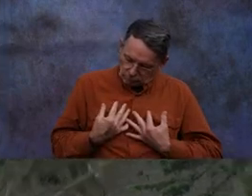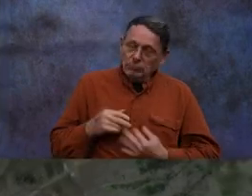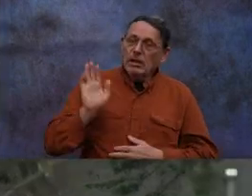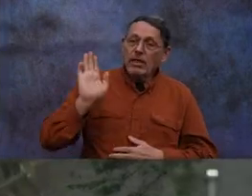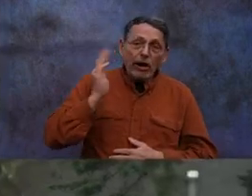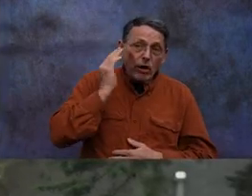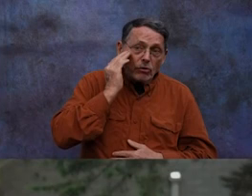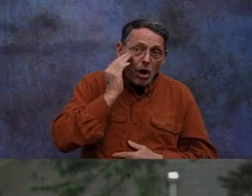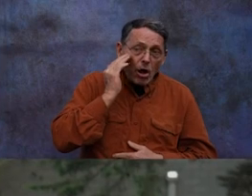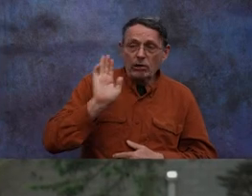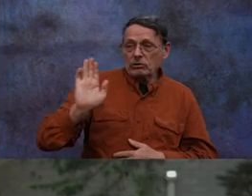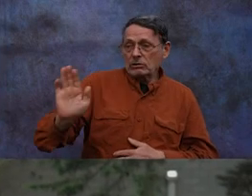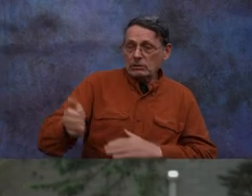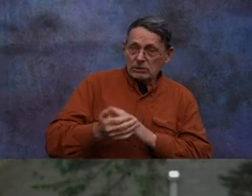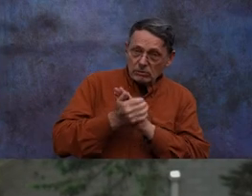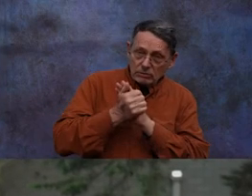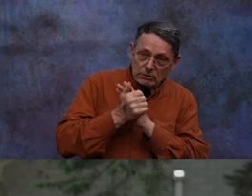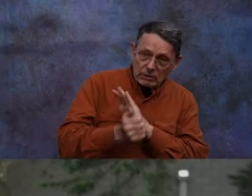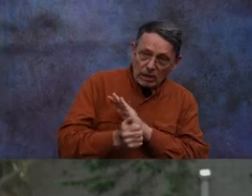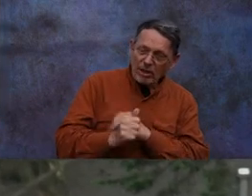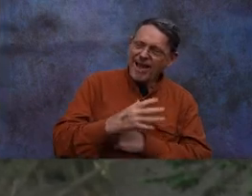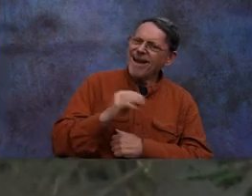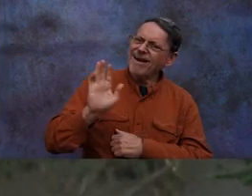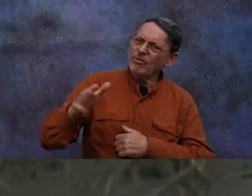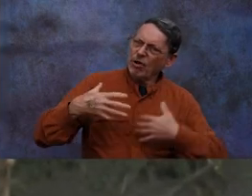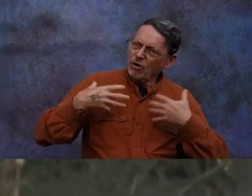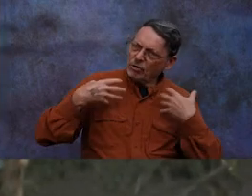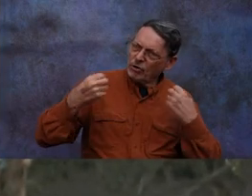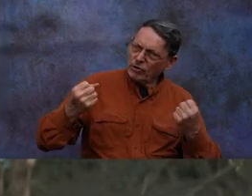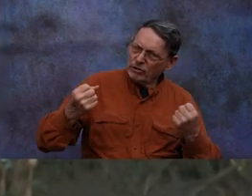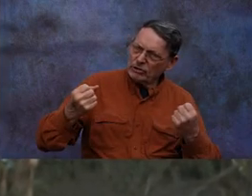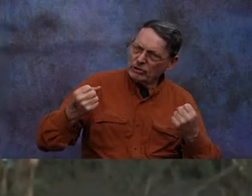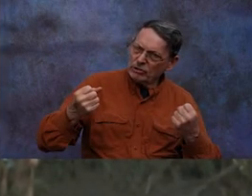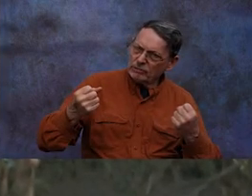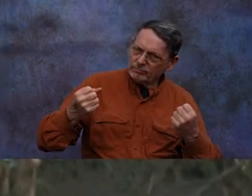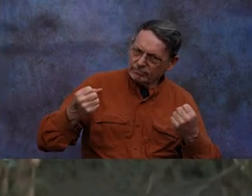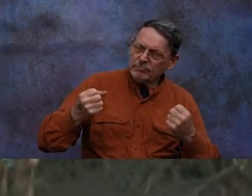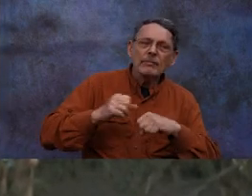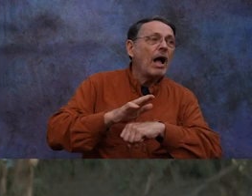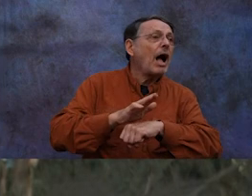their knowledge, with their skill, and with their courage.